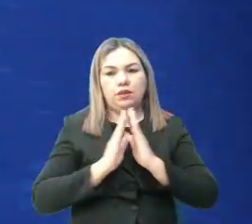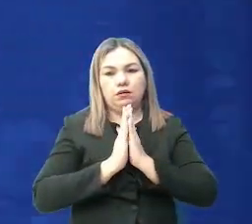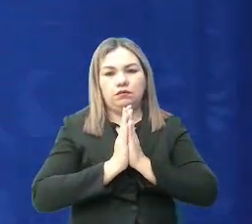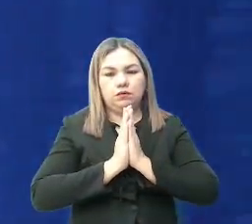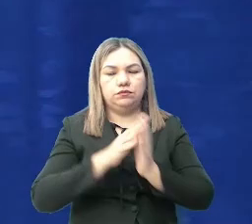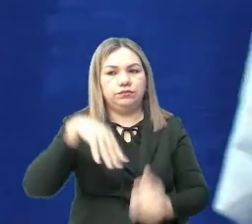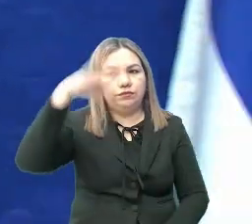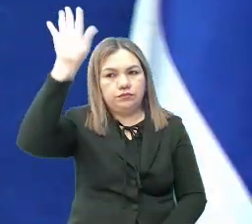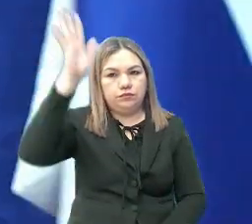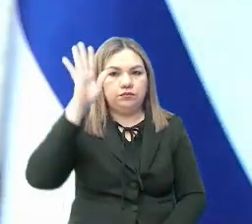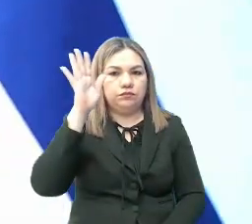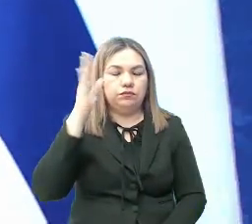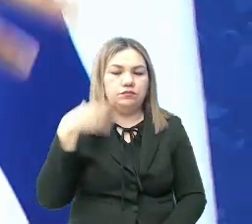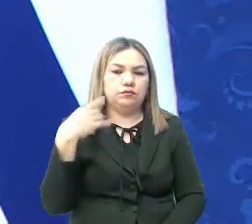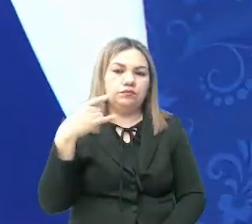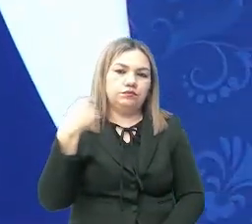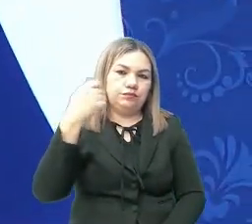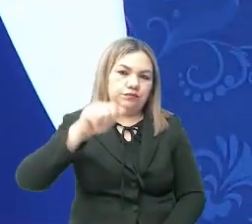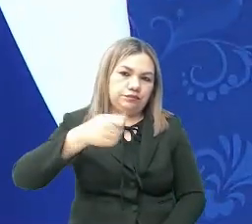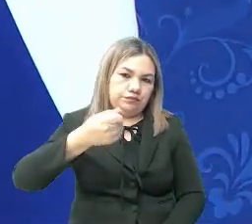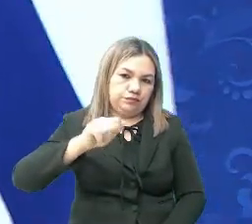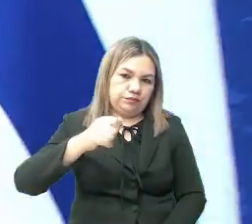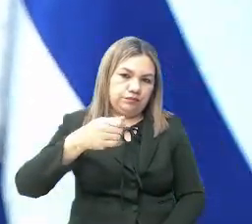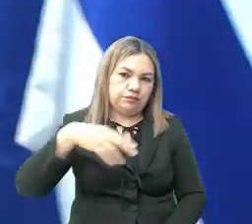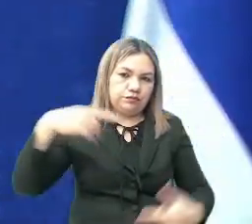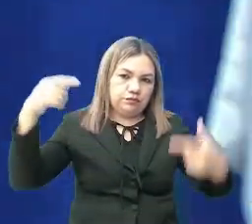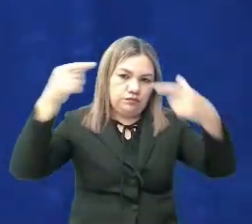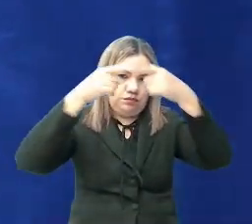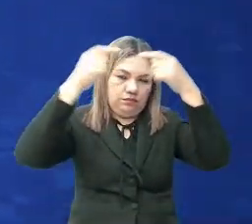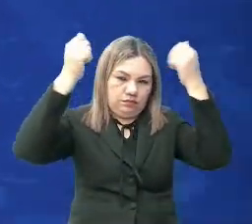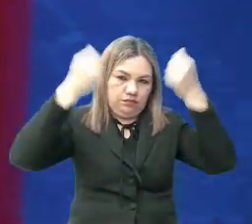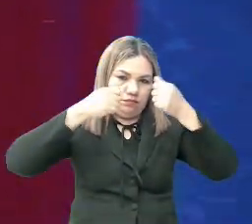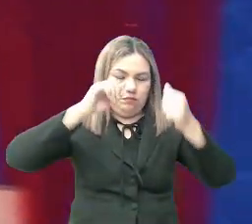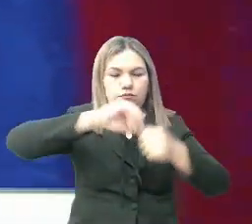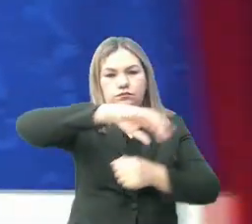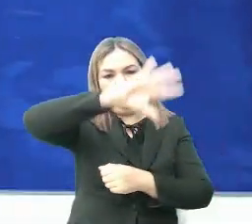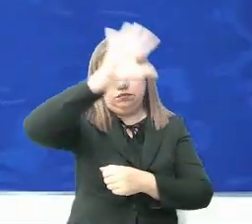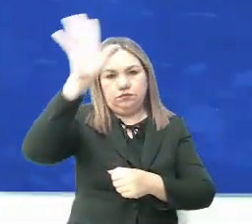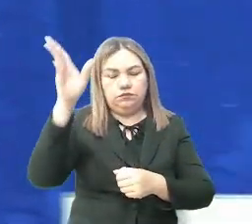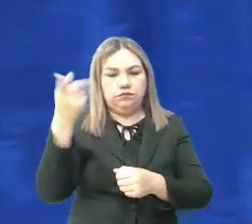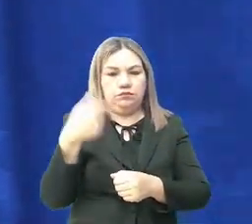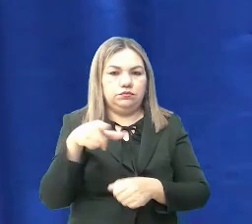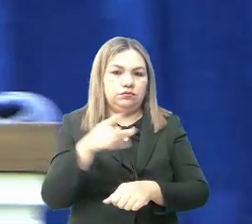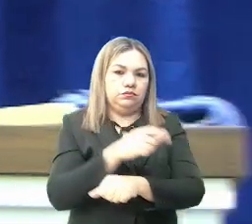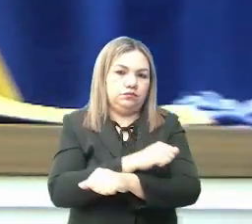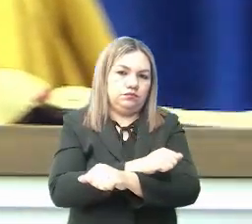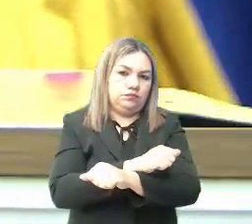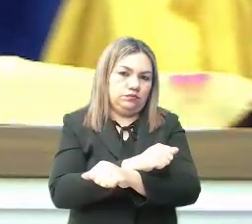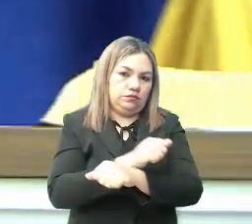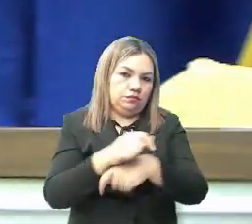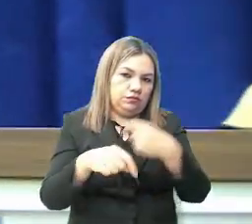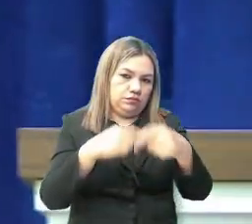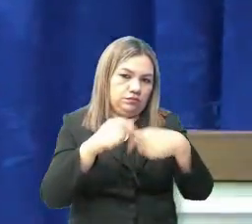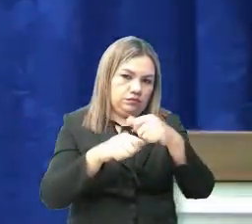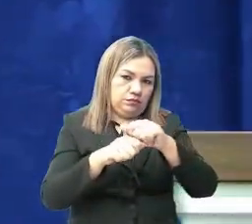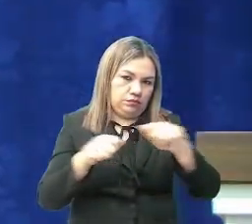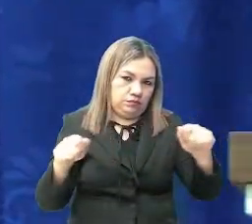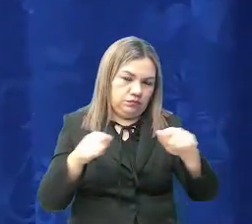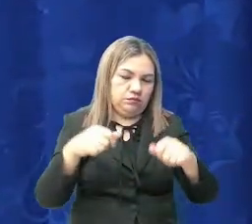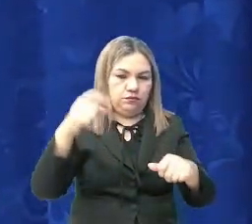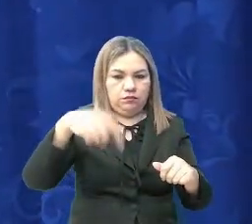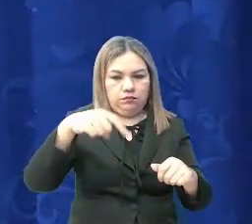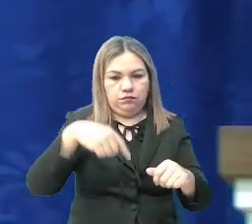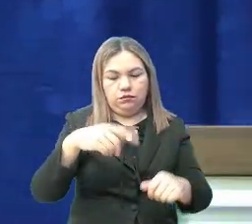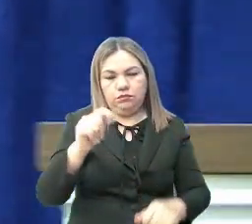a key. What did the Lord say to Peter? To you I give you the keys of heavens, and everything that you